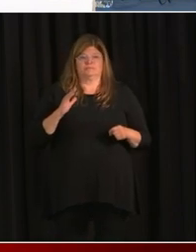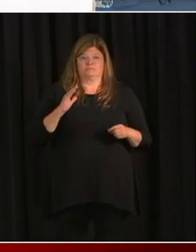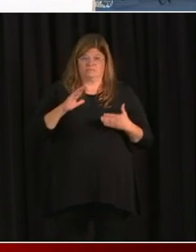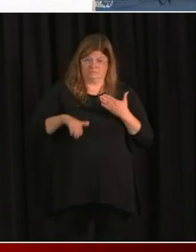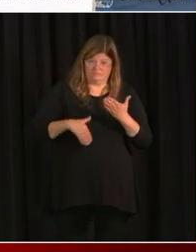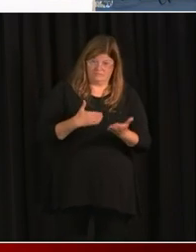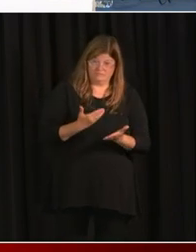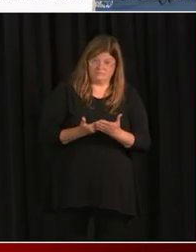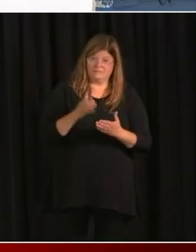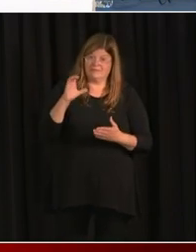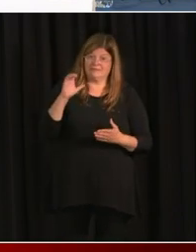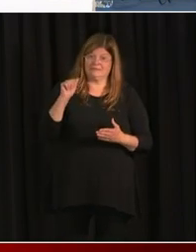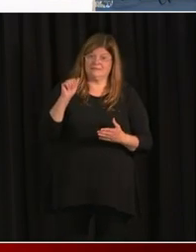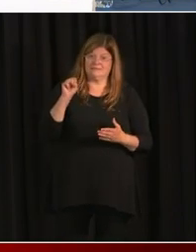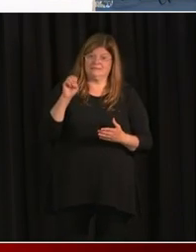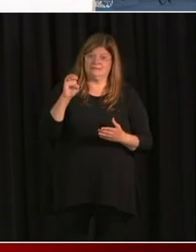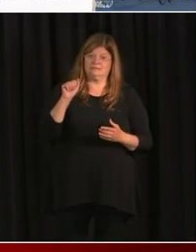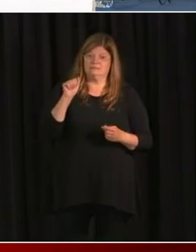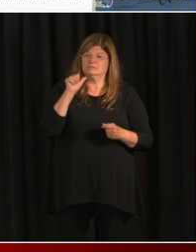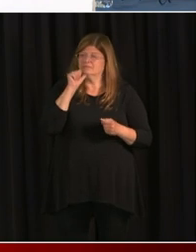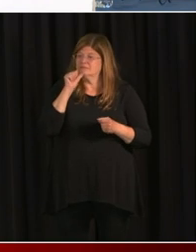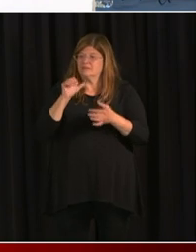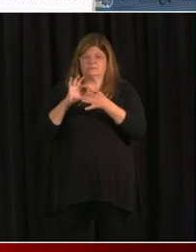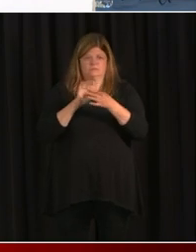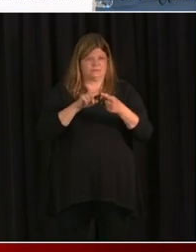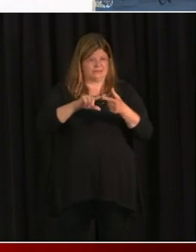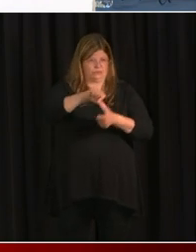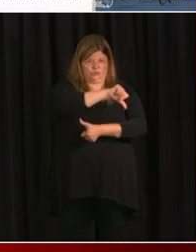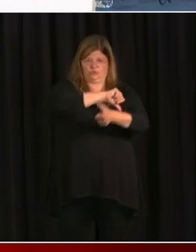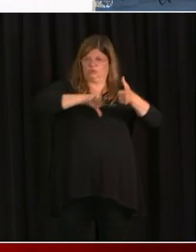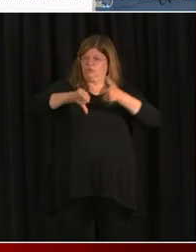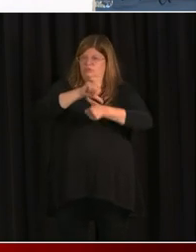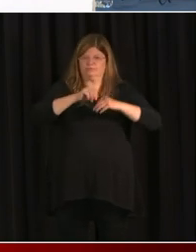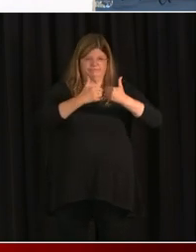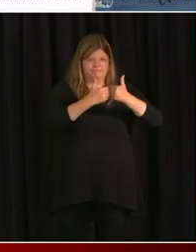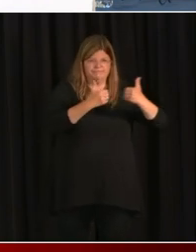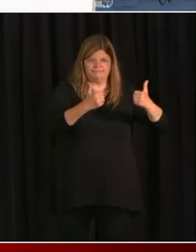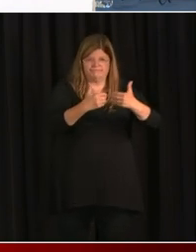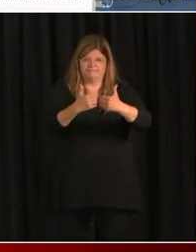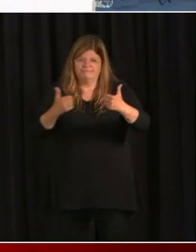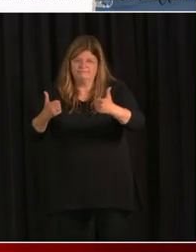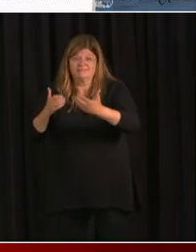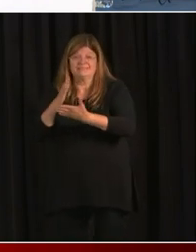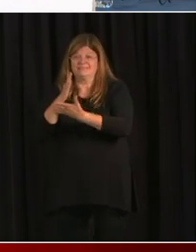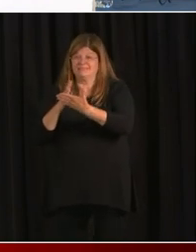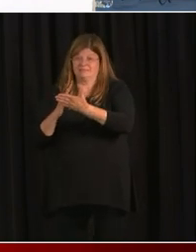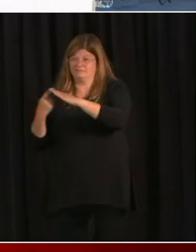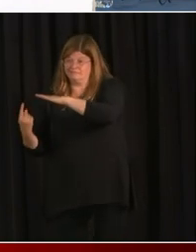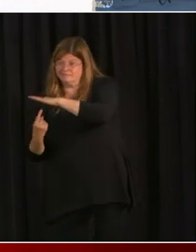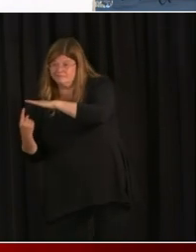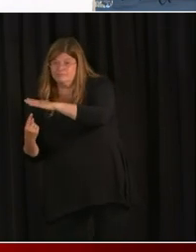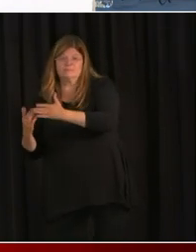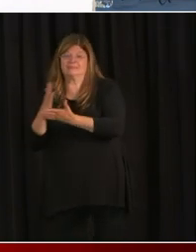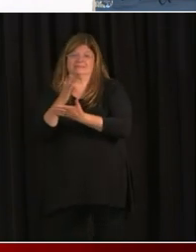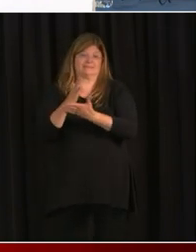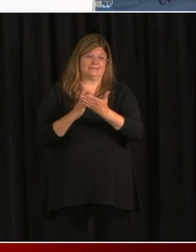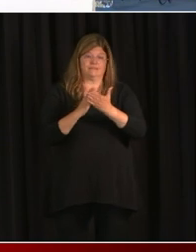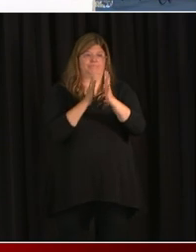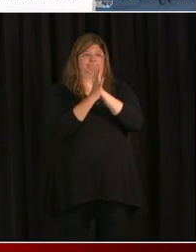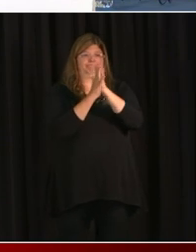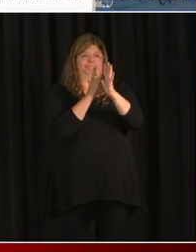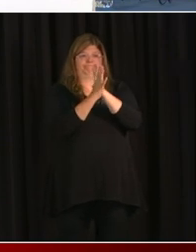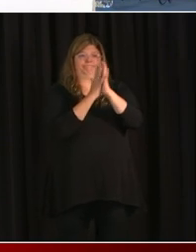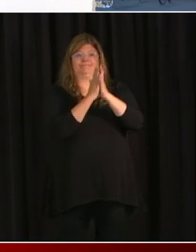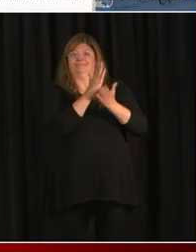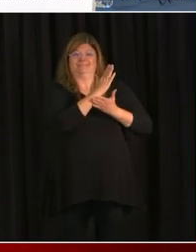we don't have many of our cases coming out of quarantine, or many of the cases that we are diagnosing are not people who were